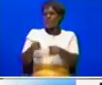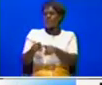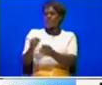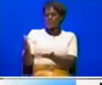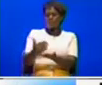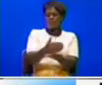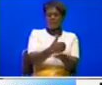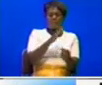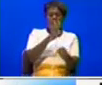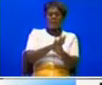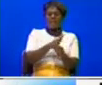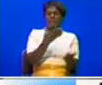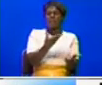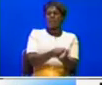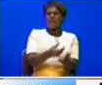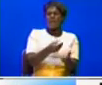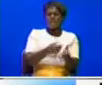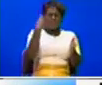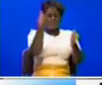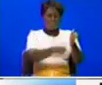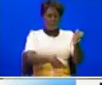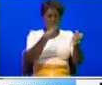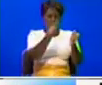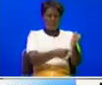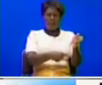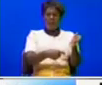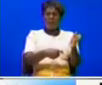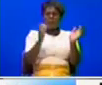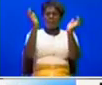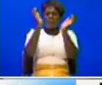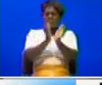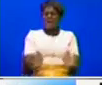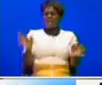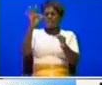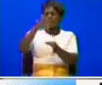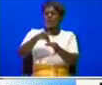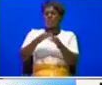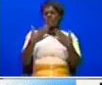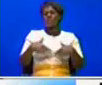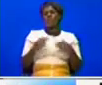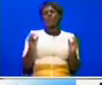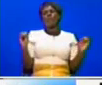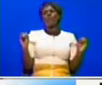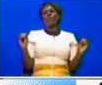a lot of money in terms of taxes. We don't have to punish our voters. We don't have